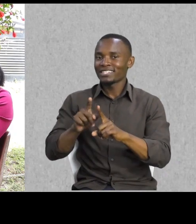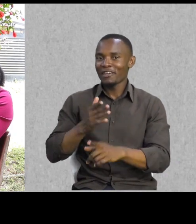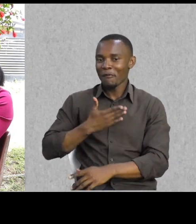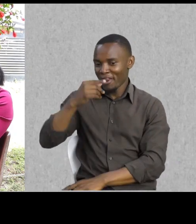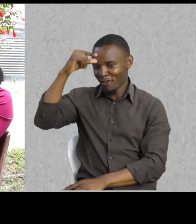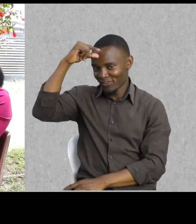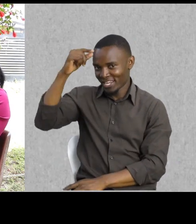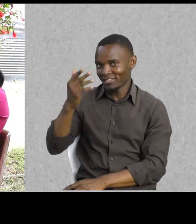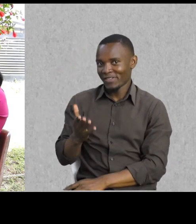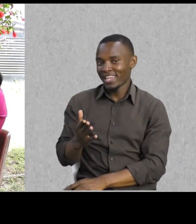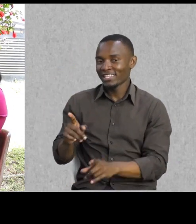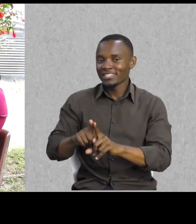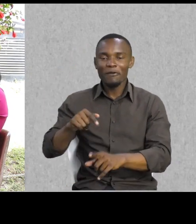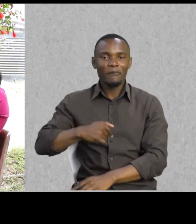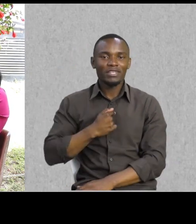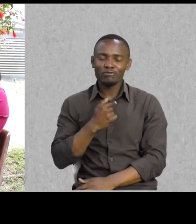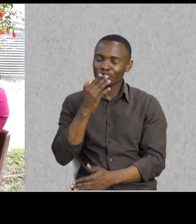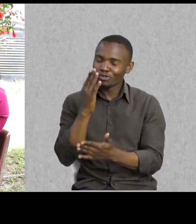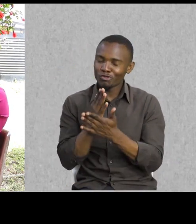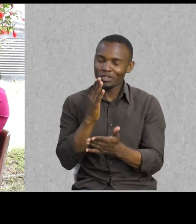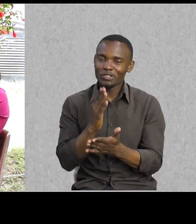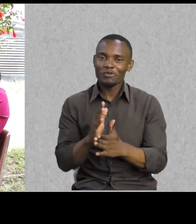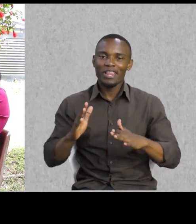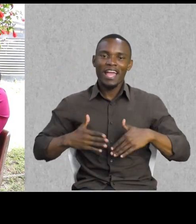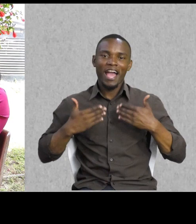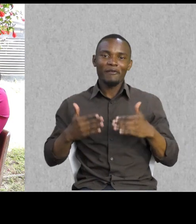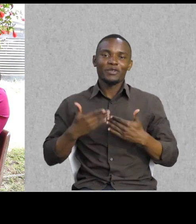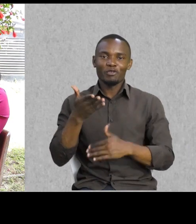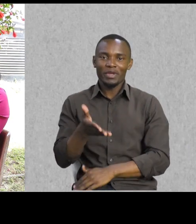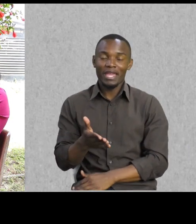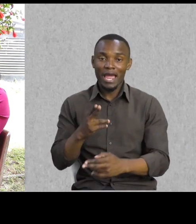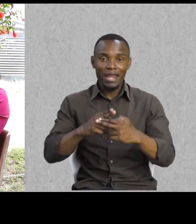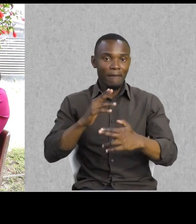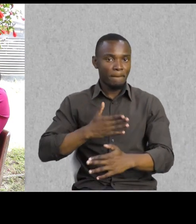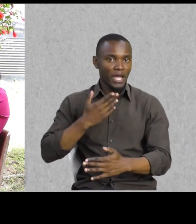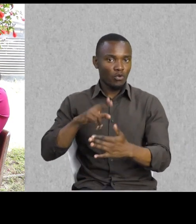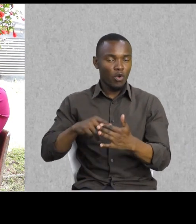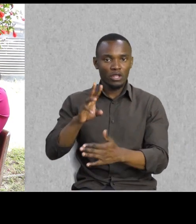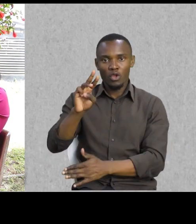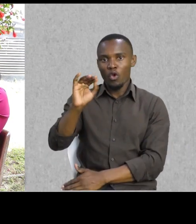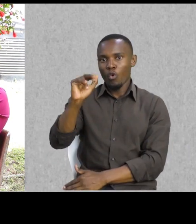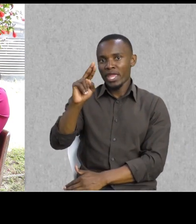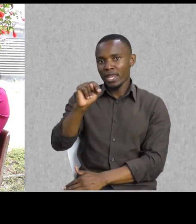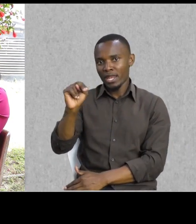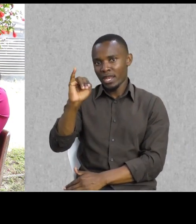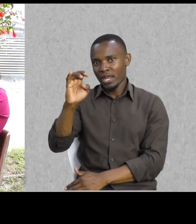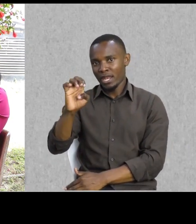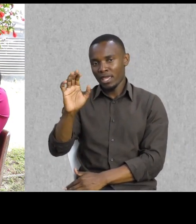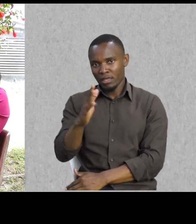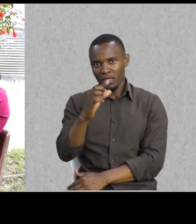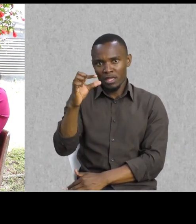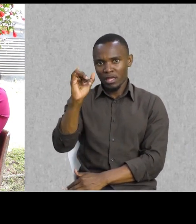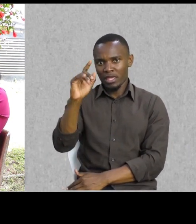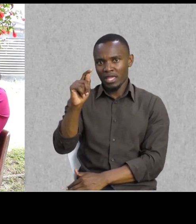Fidelis, and I'm really, really happy to be here. My name is Winnie Koki Gitau. I'm